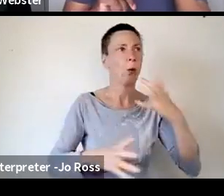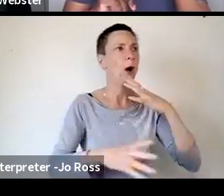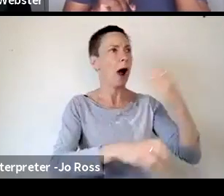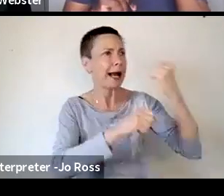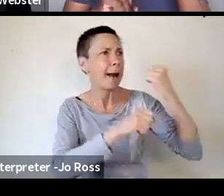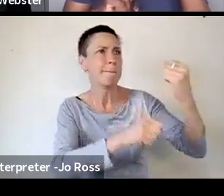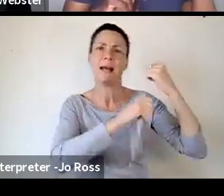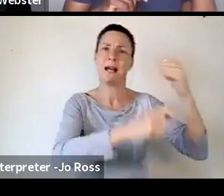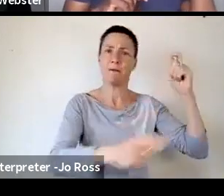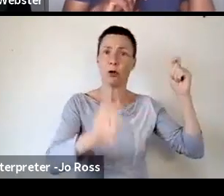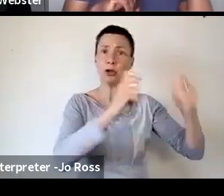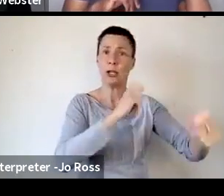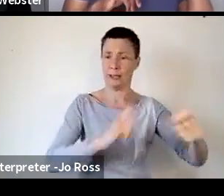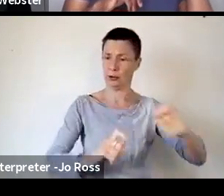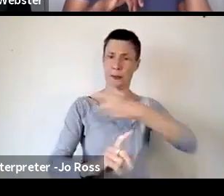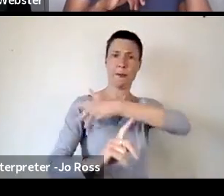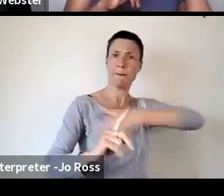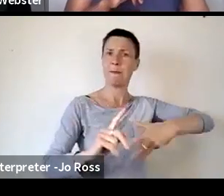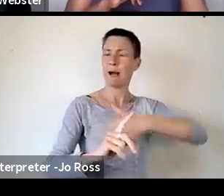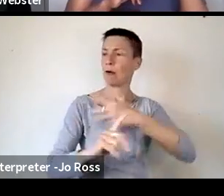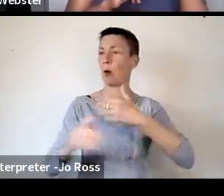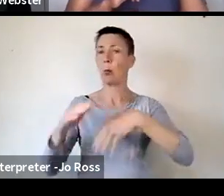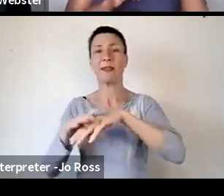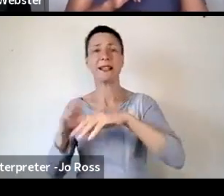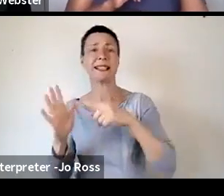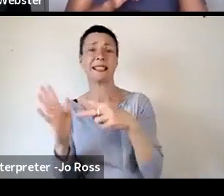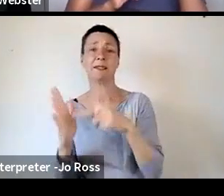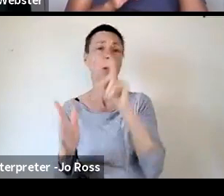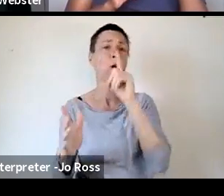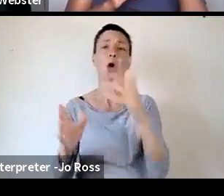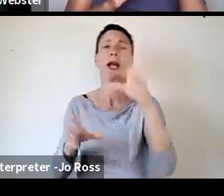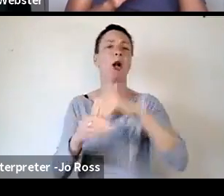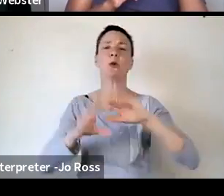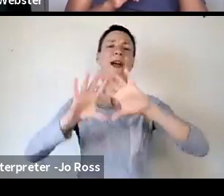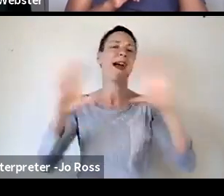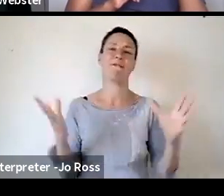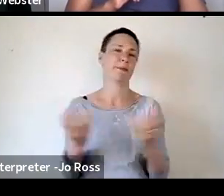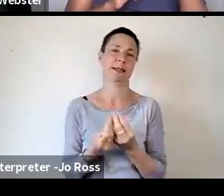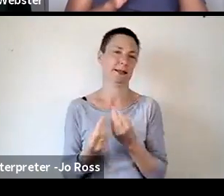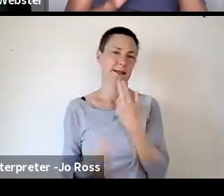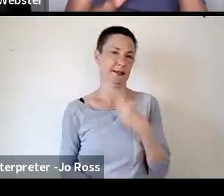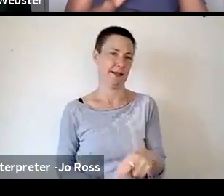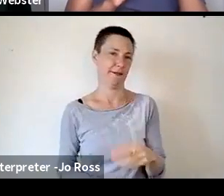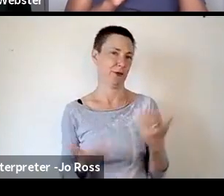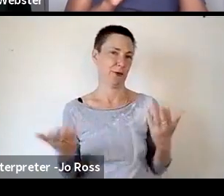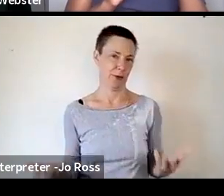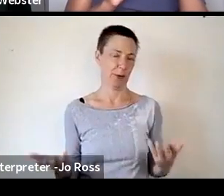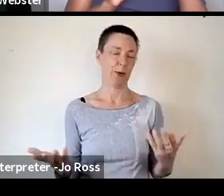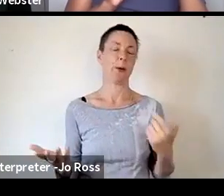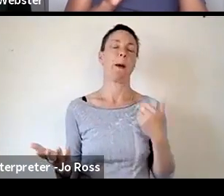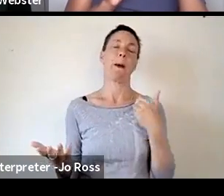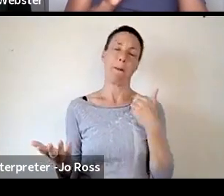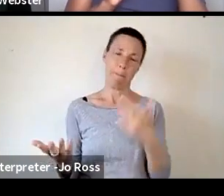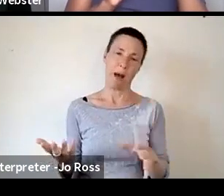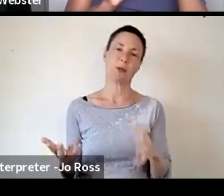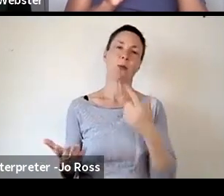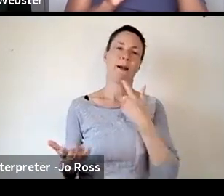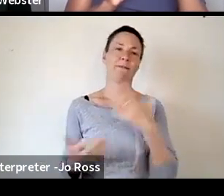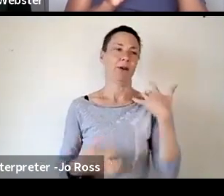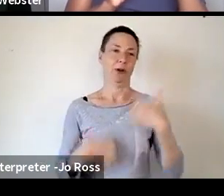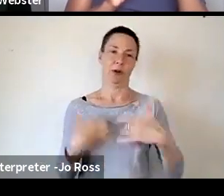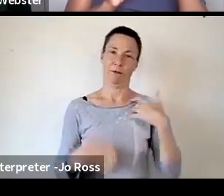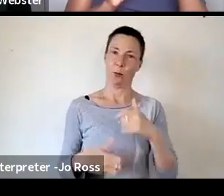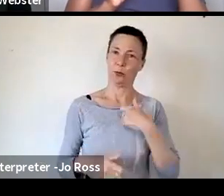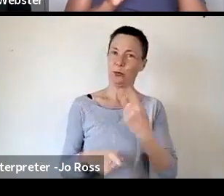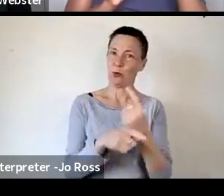for change behind the scenes in TV. We simply couldn't include everybody here, but we're very much looking forward to